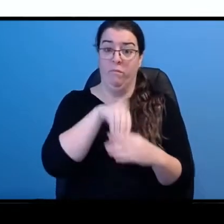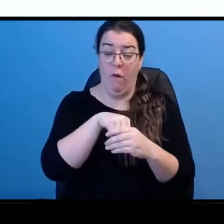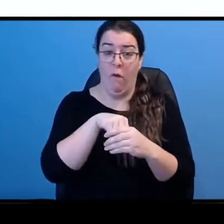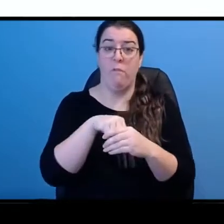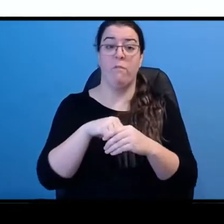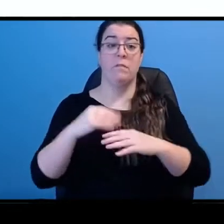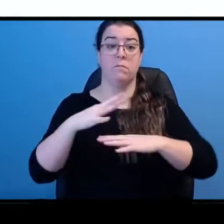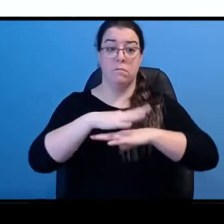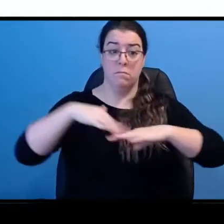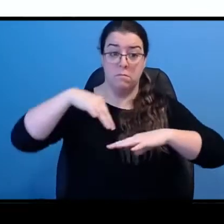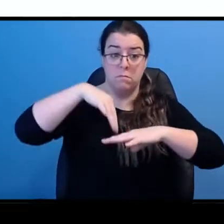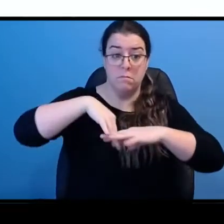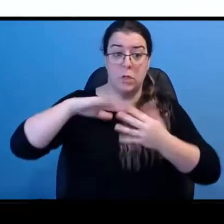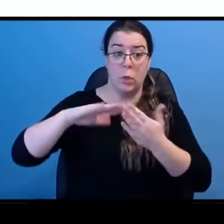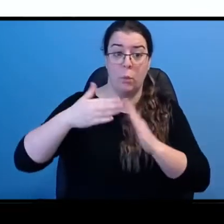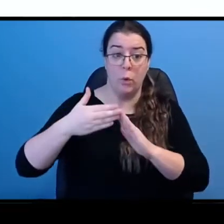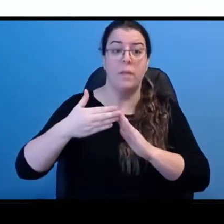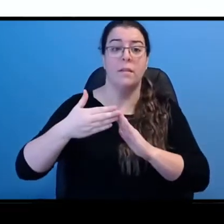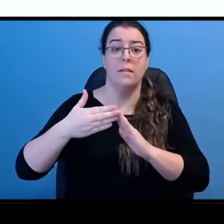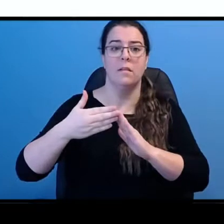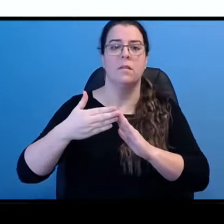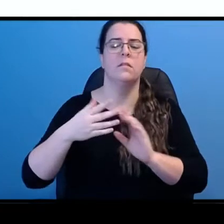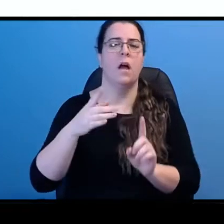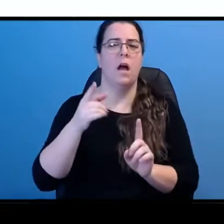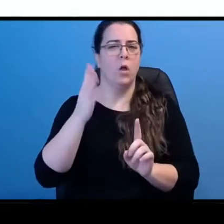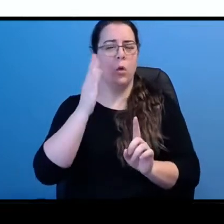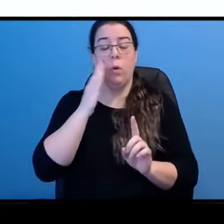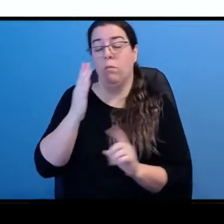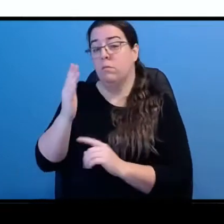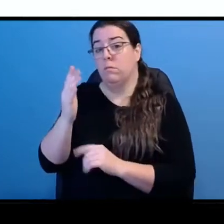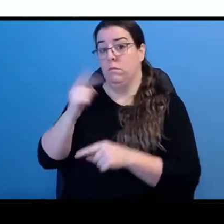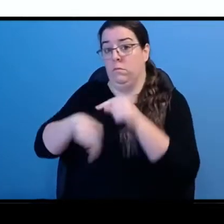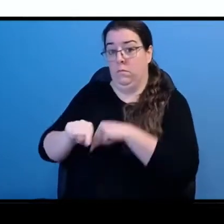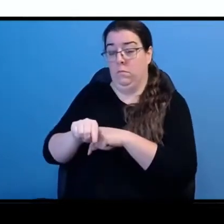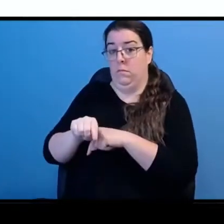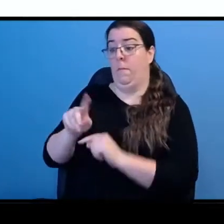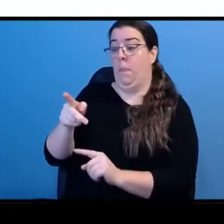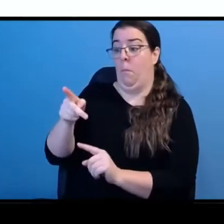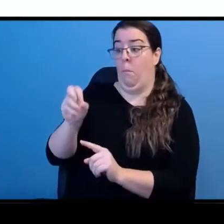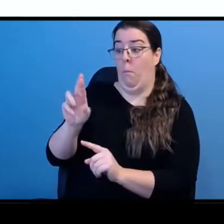the portal, there are more